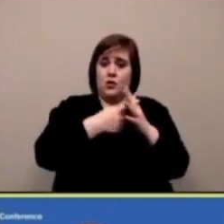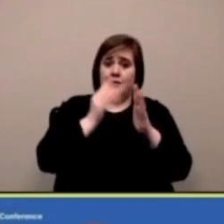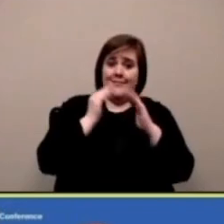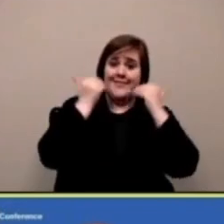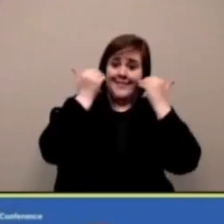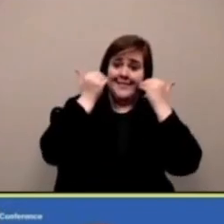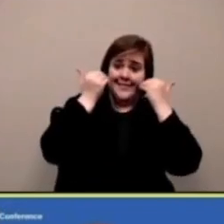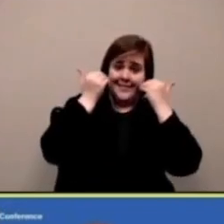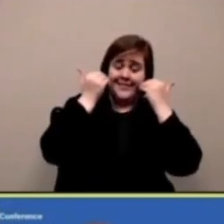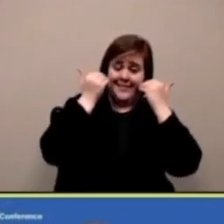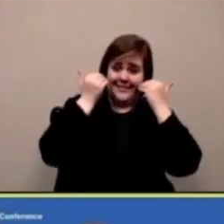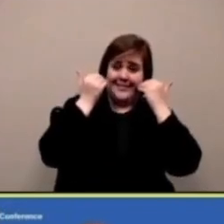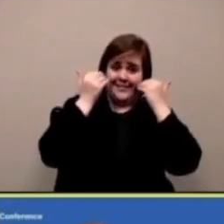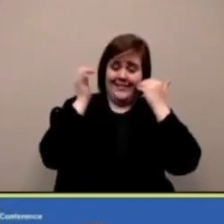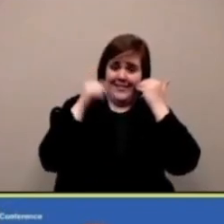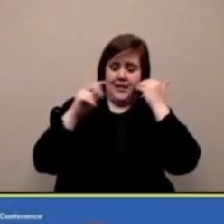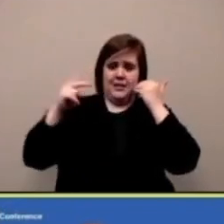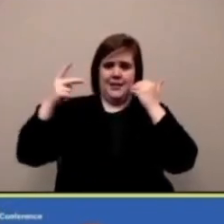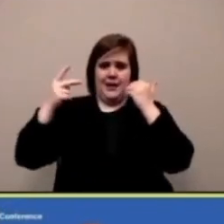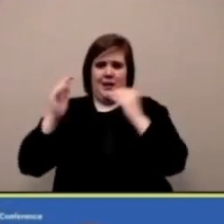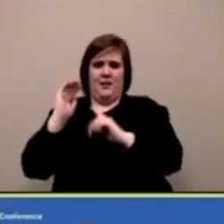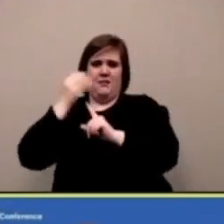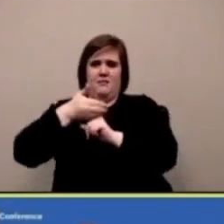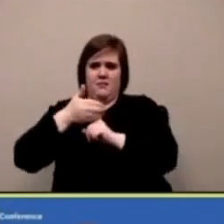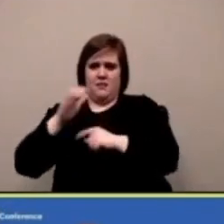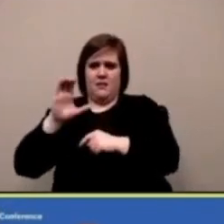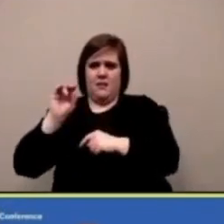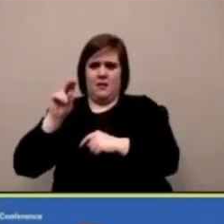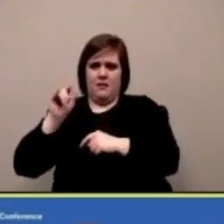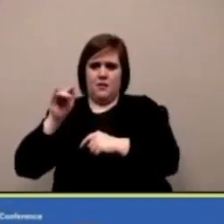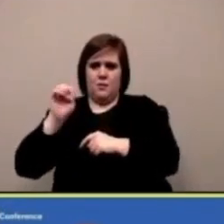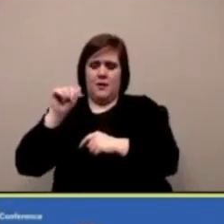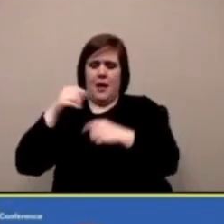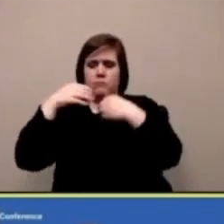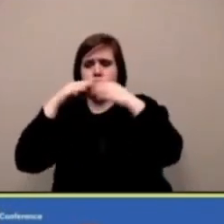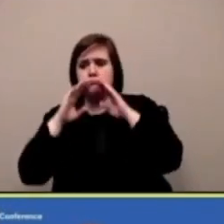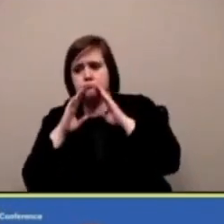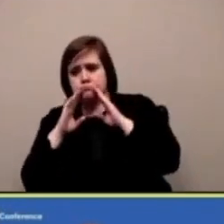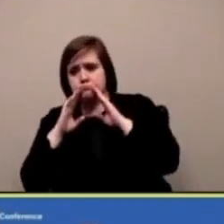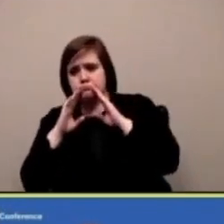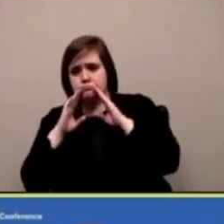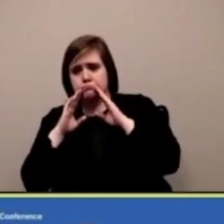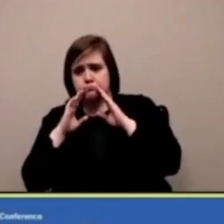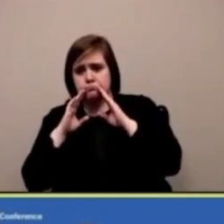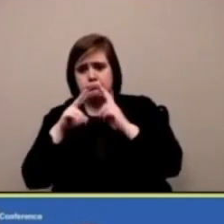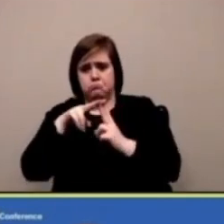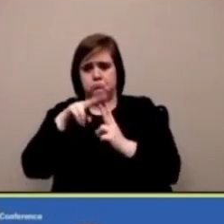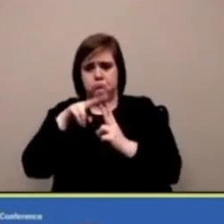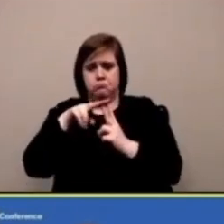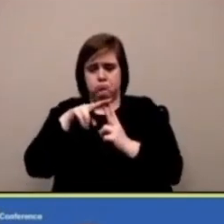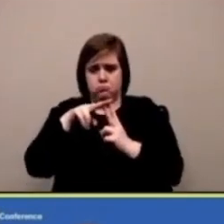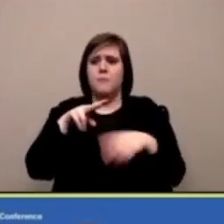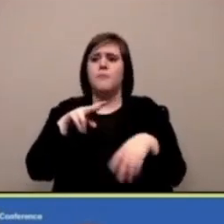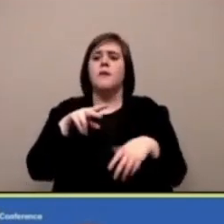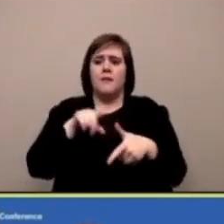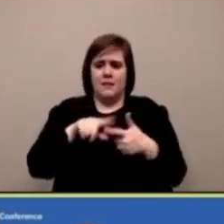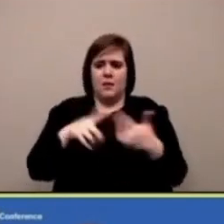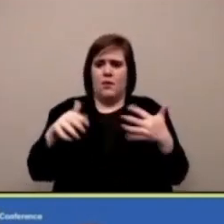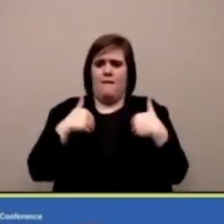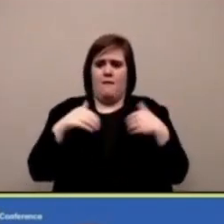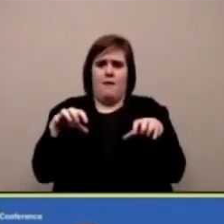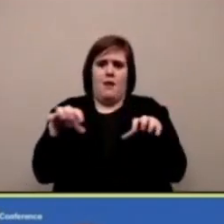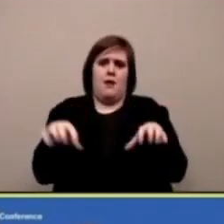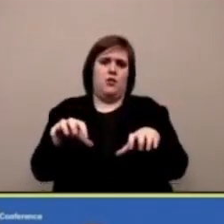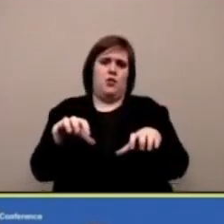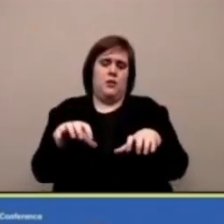second costume for it, which is the frowning. And then you have some kind of action to animate it to